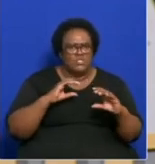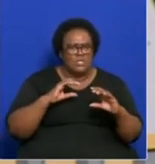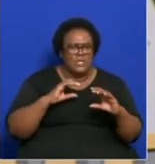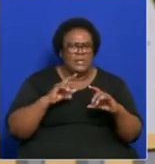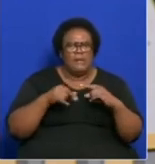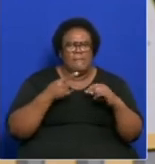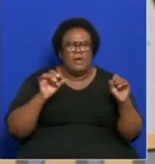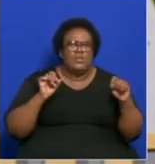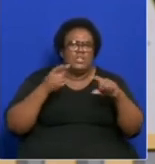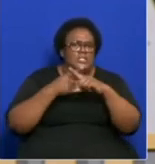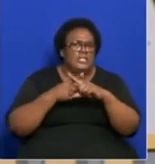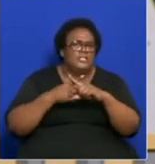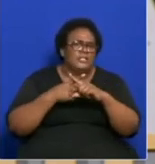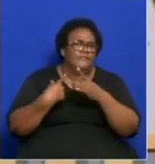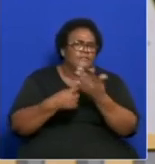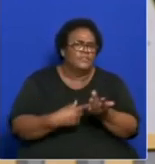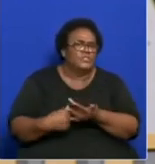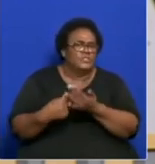2,